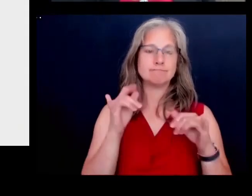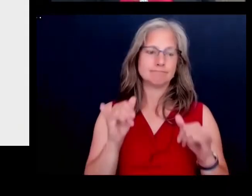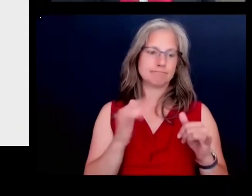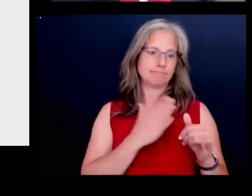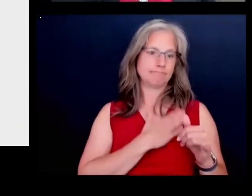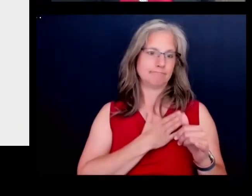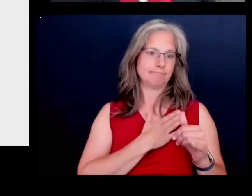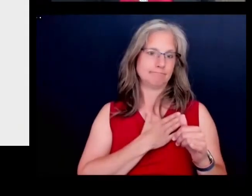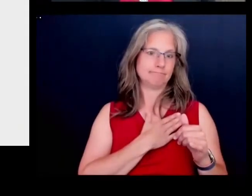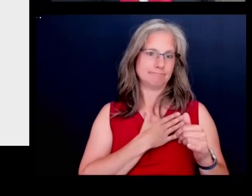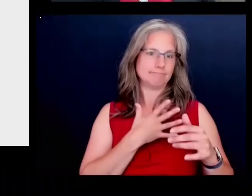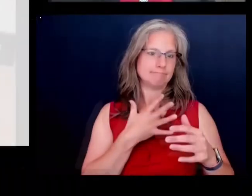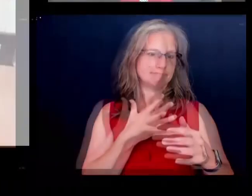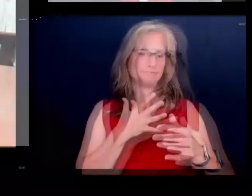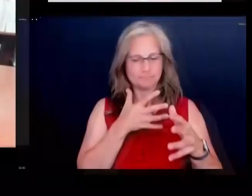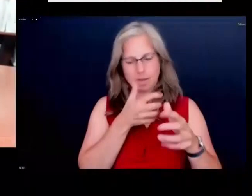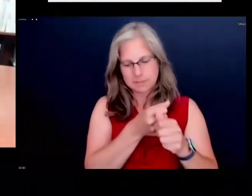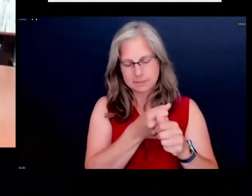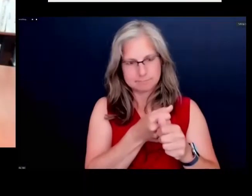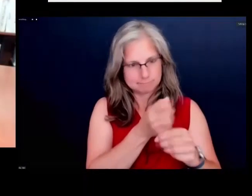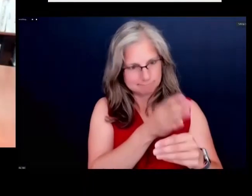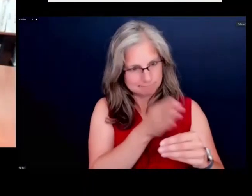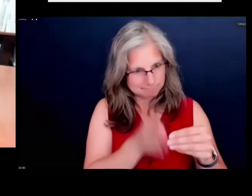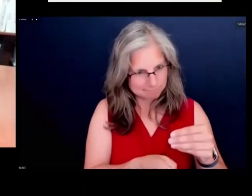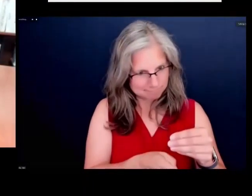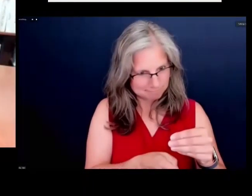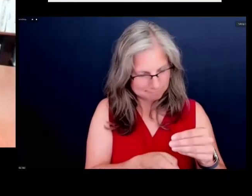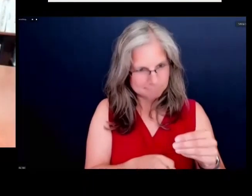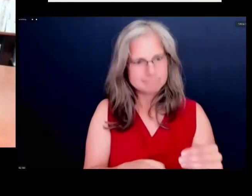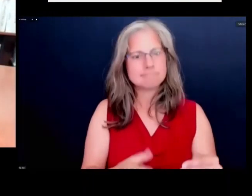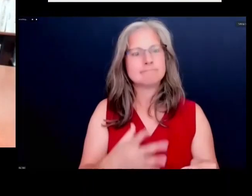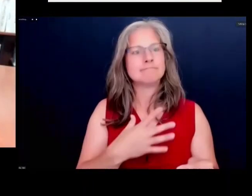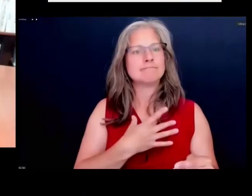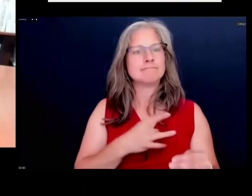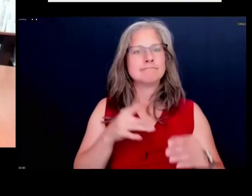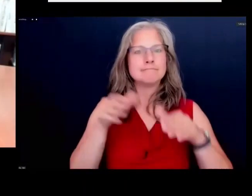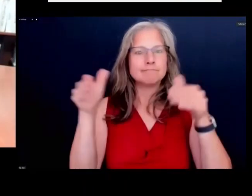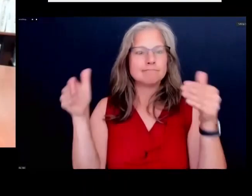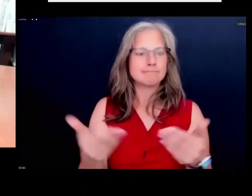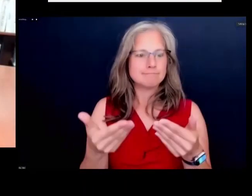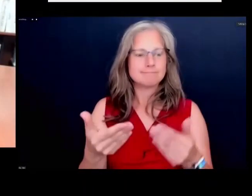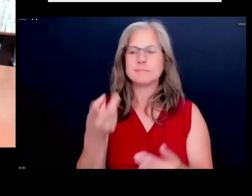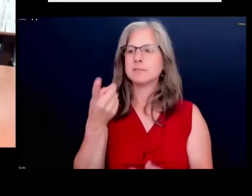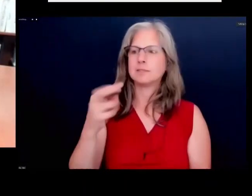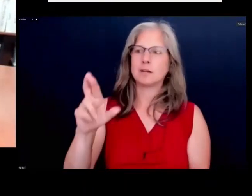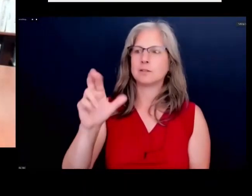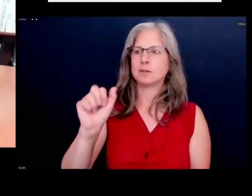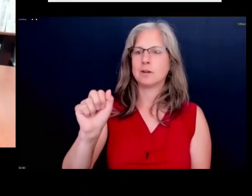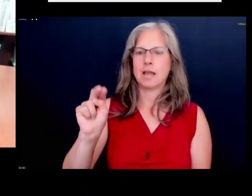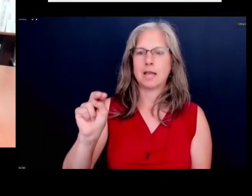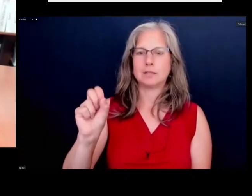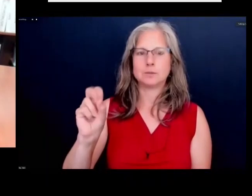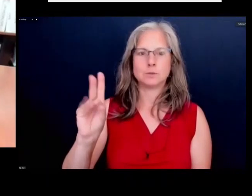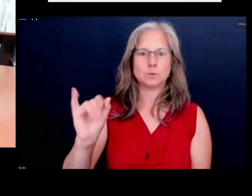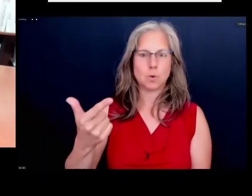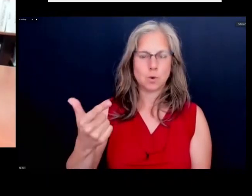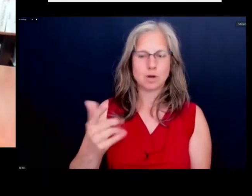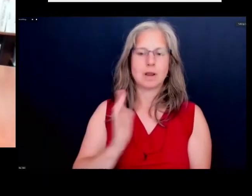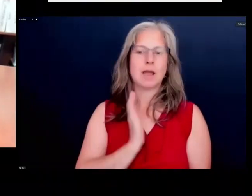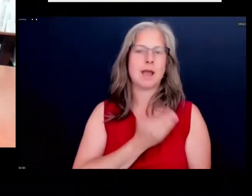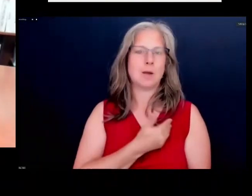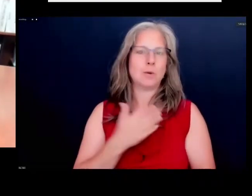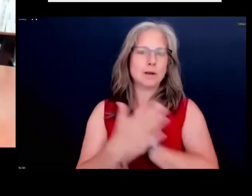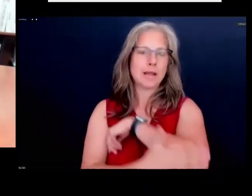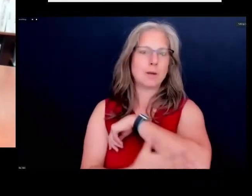And that ends my update this morning, and I'd like to introduce Dr. Ansorg,